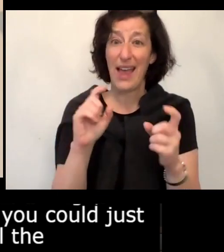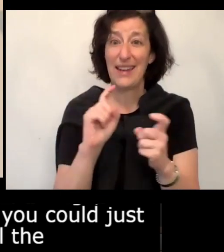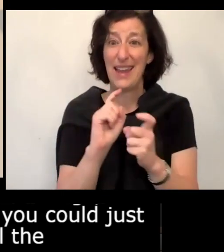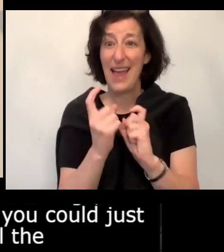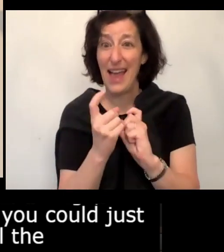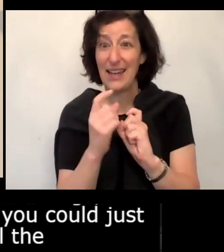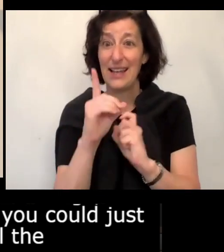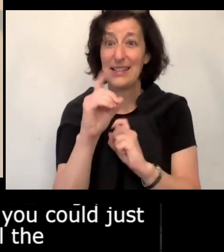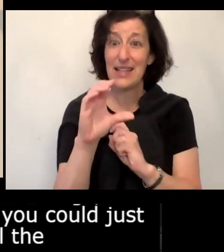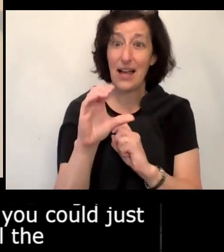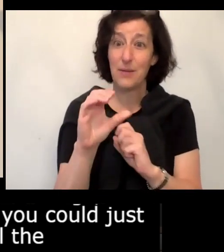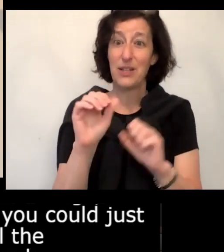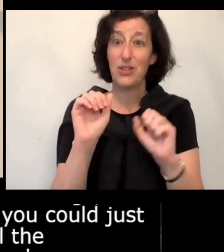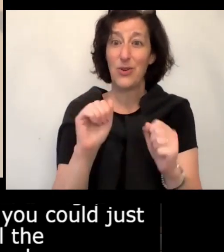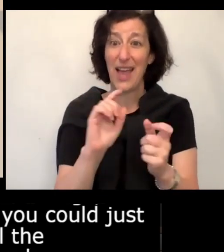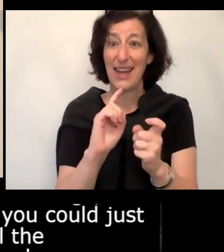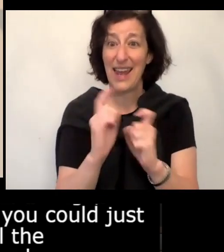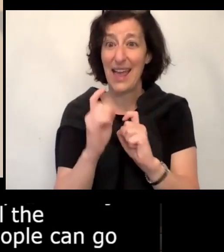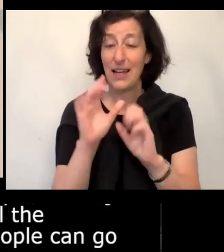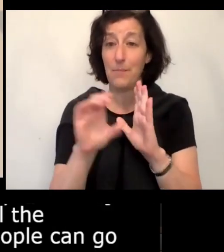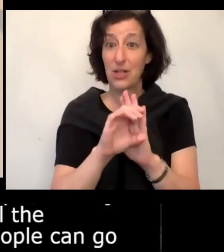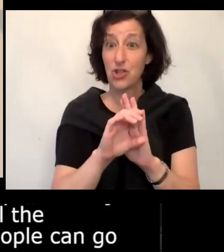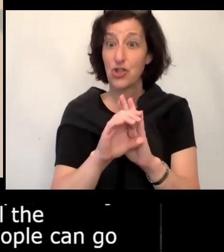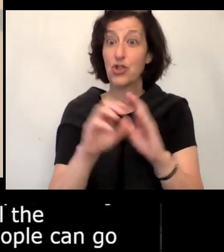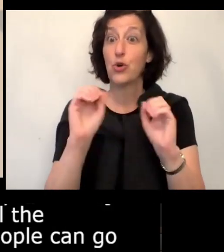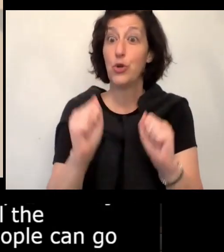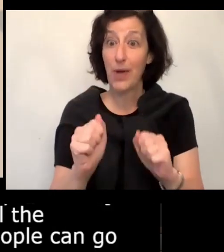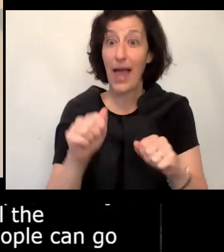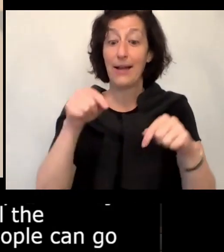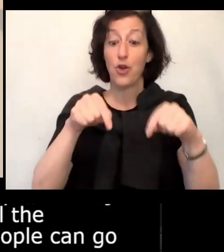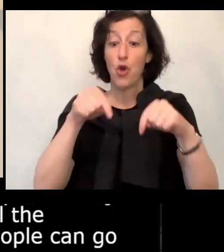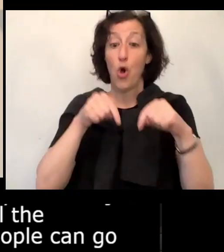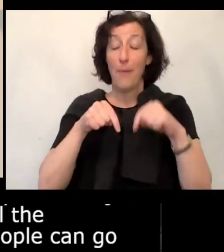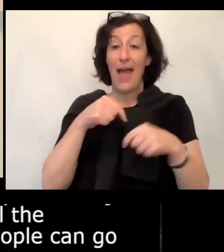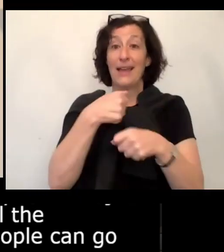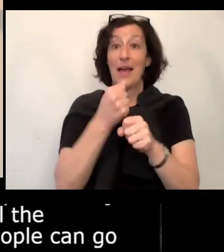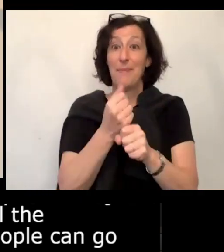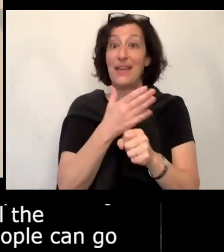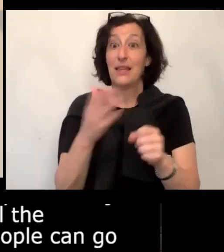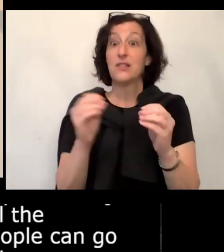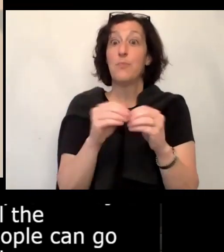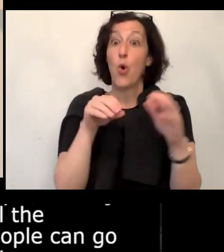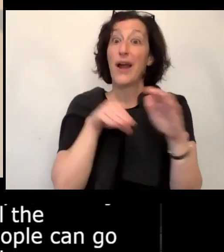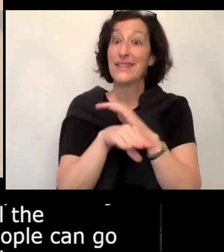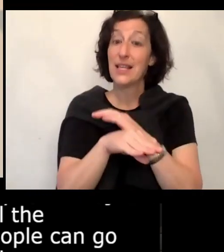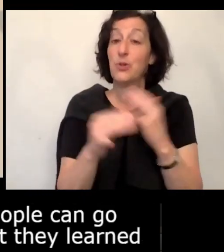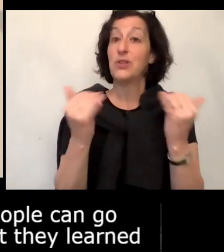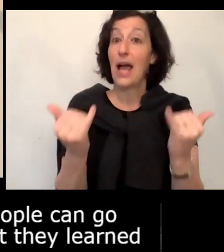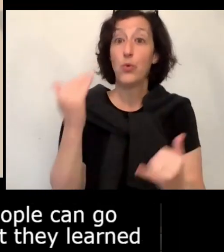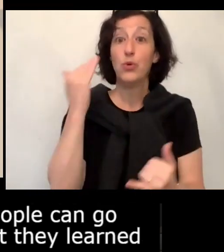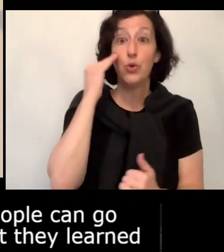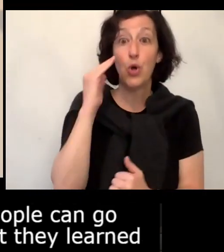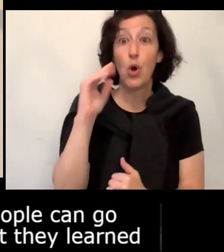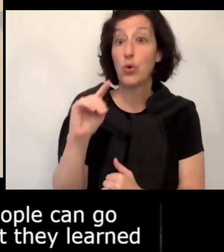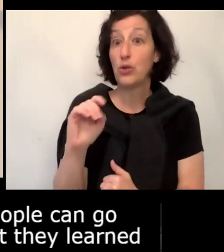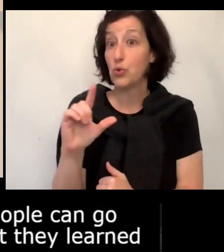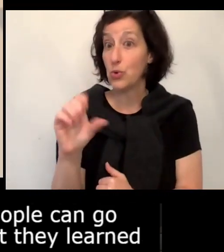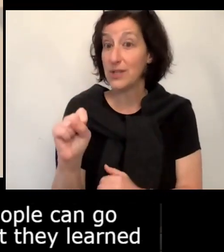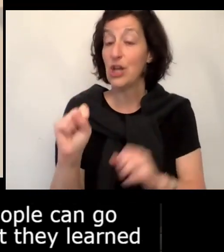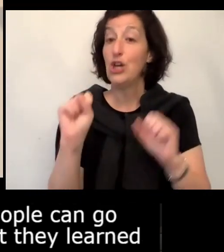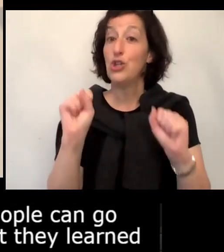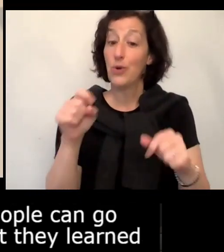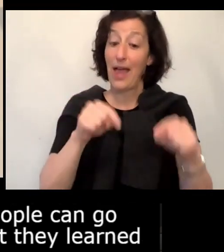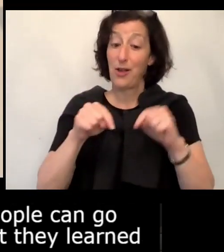people can go back and make their stuff more accessible now that they learned the tools and how to do it. But I just